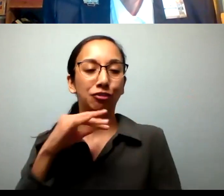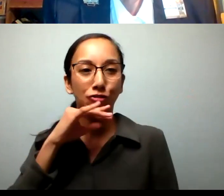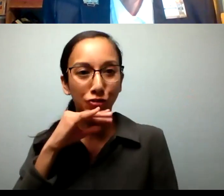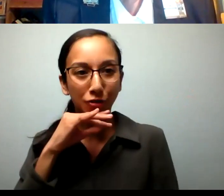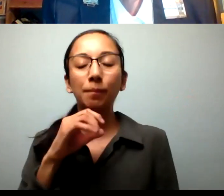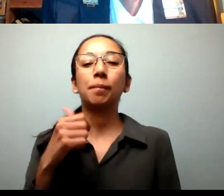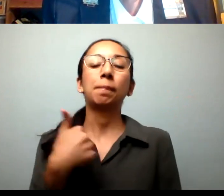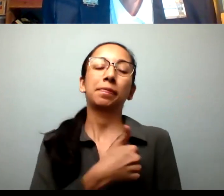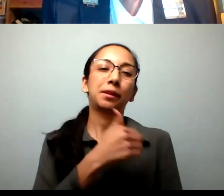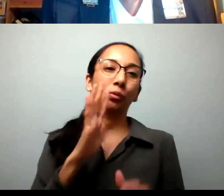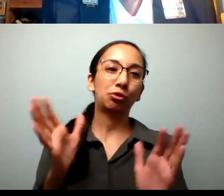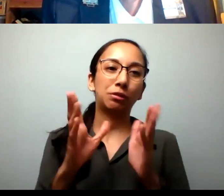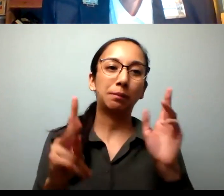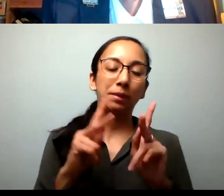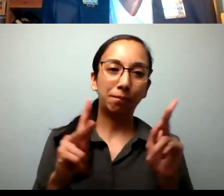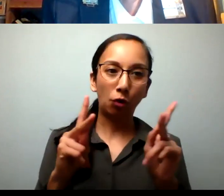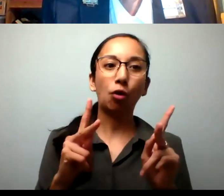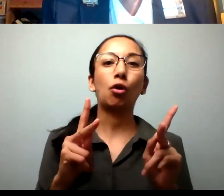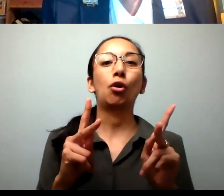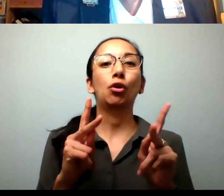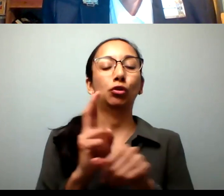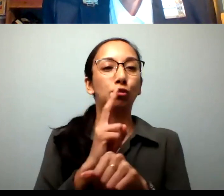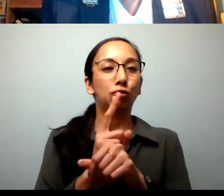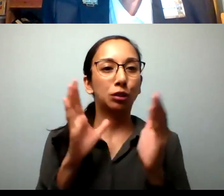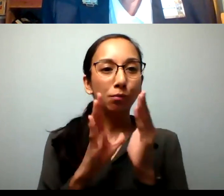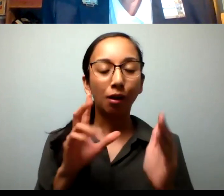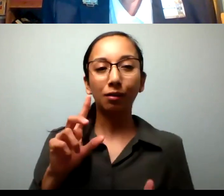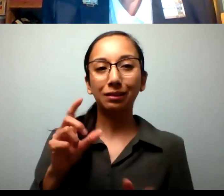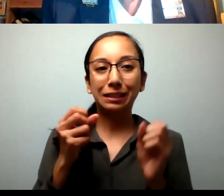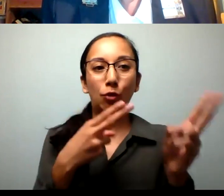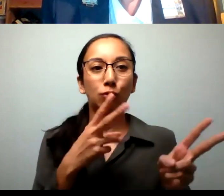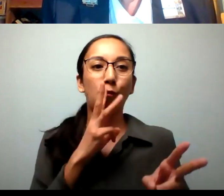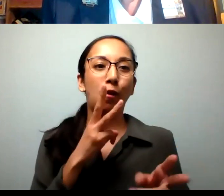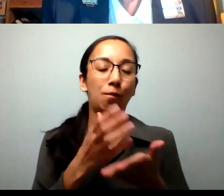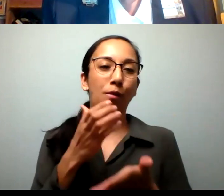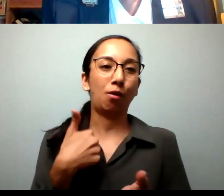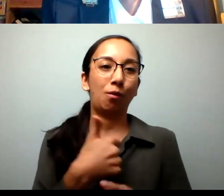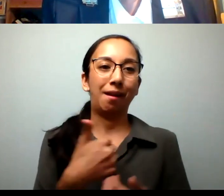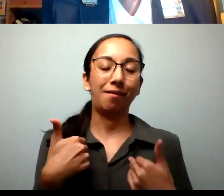encourage people to bring their own water or use the small disposable water bottles that we'll provide.